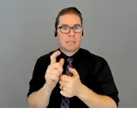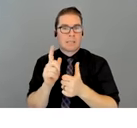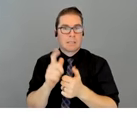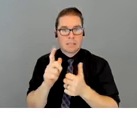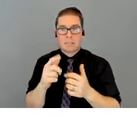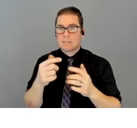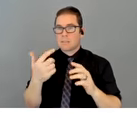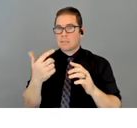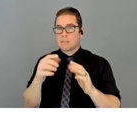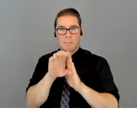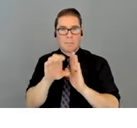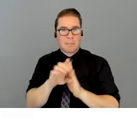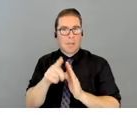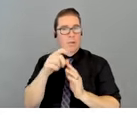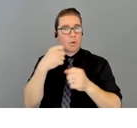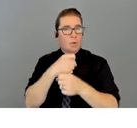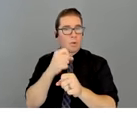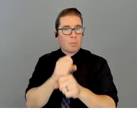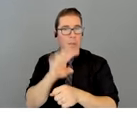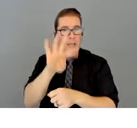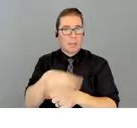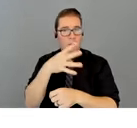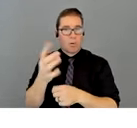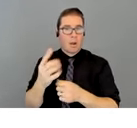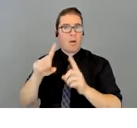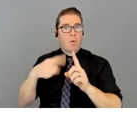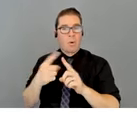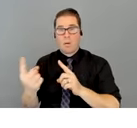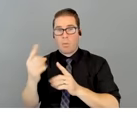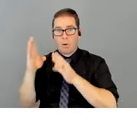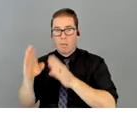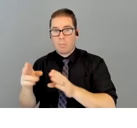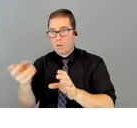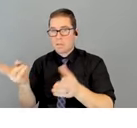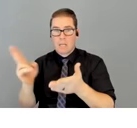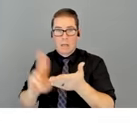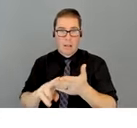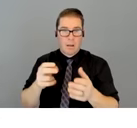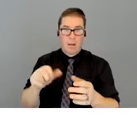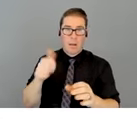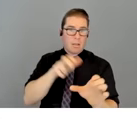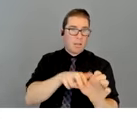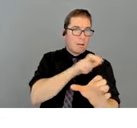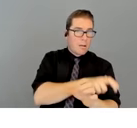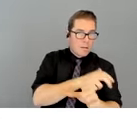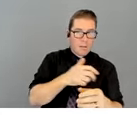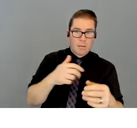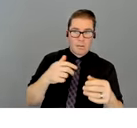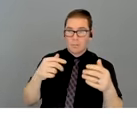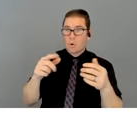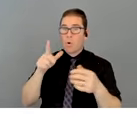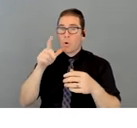one person logged in and out, the first thing I'll do is message at least one student, whoever made the first post.